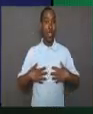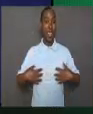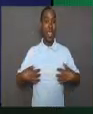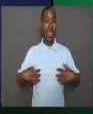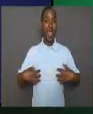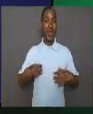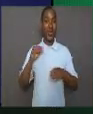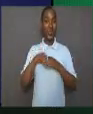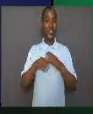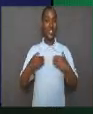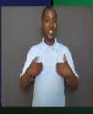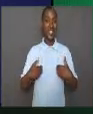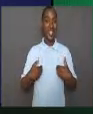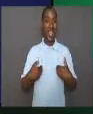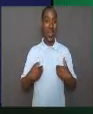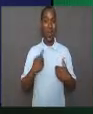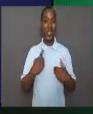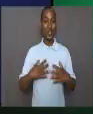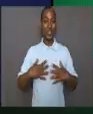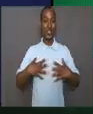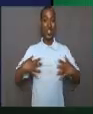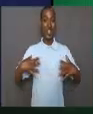and help form the chest wall.